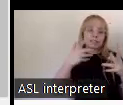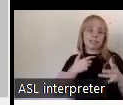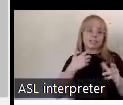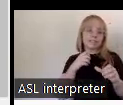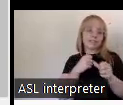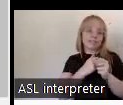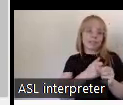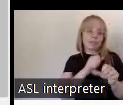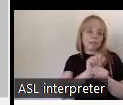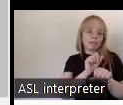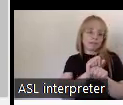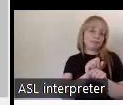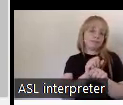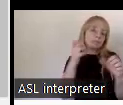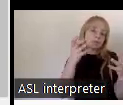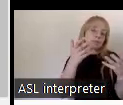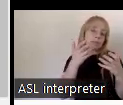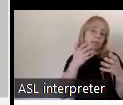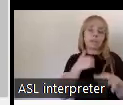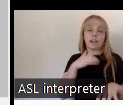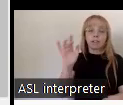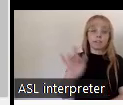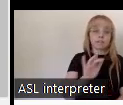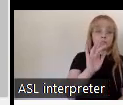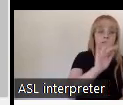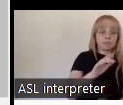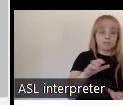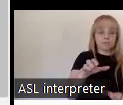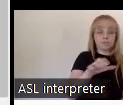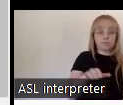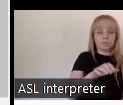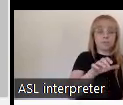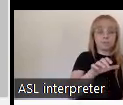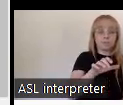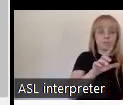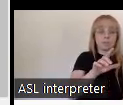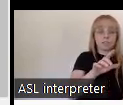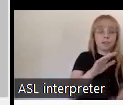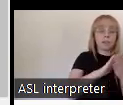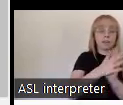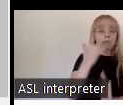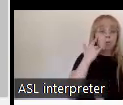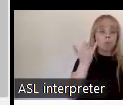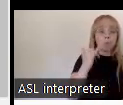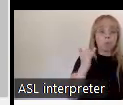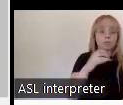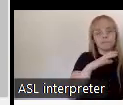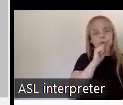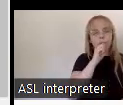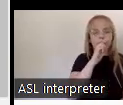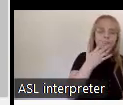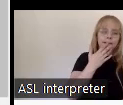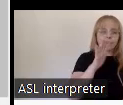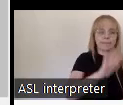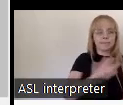that that when I hover over them, they change to a goldenrod or an orangish color. So